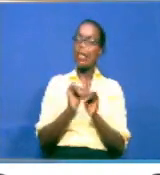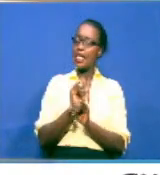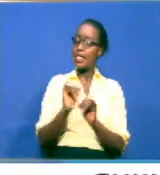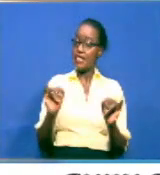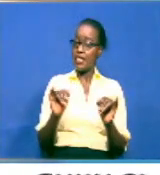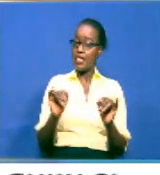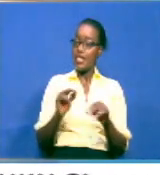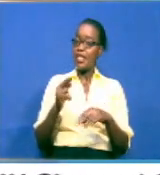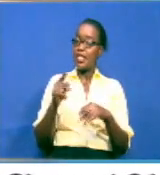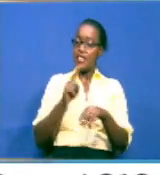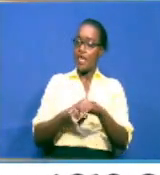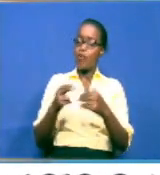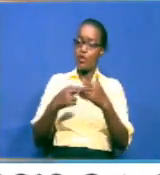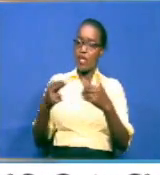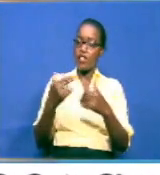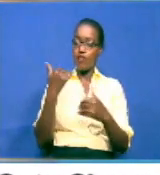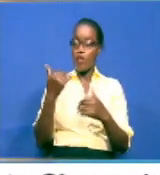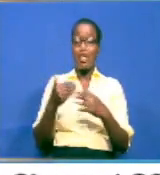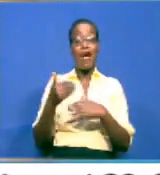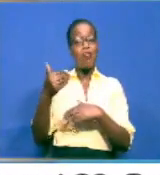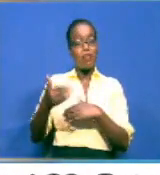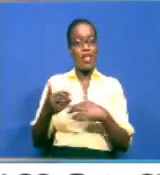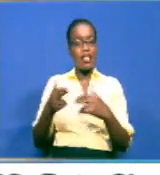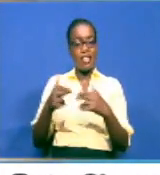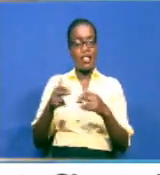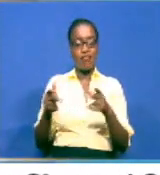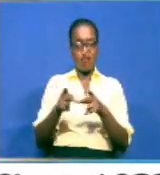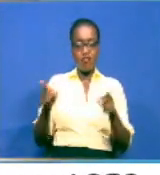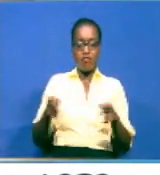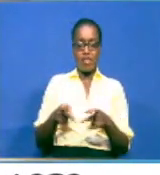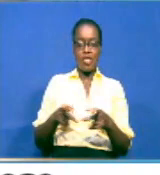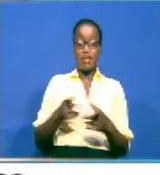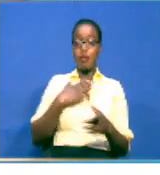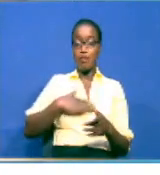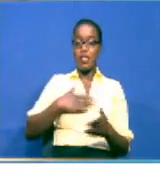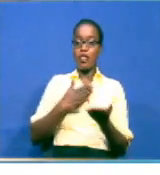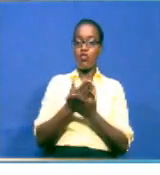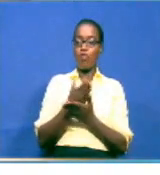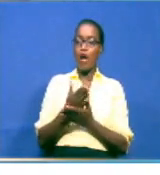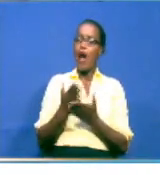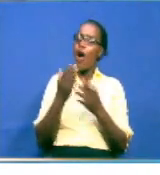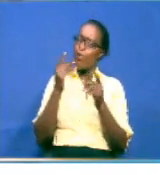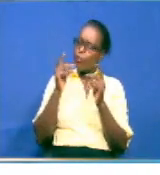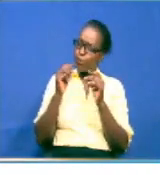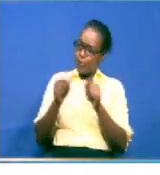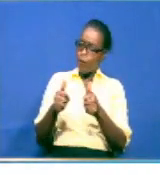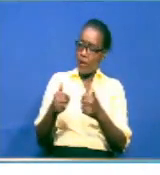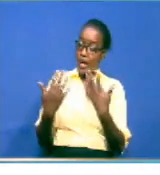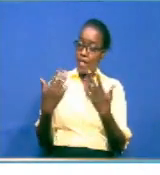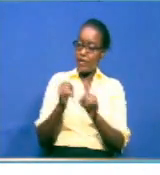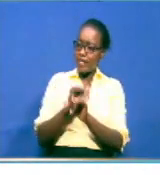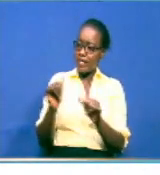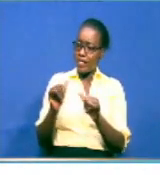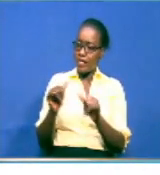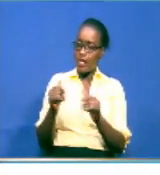when you are touching your phones after touching surfaces, please ensure that you do proper hand hygiene, the way it has been